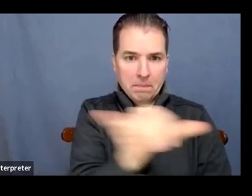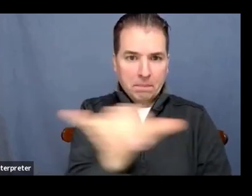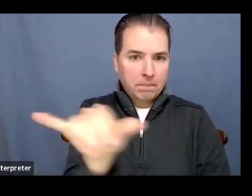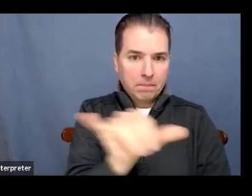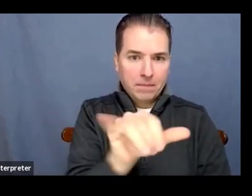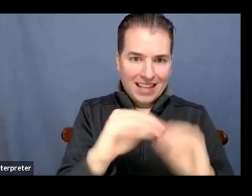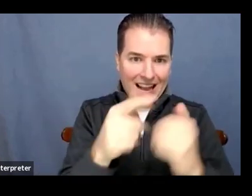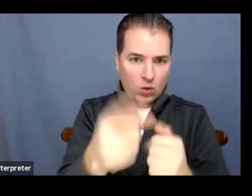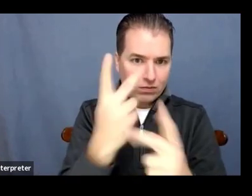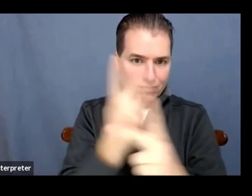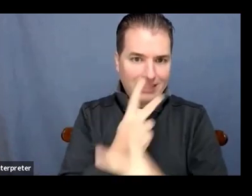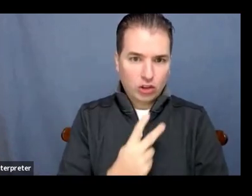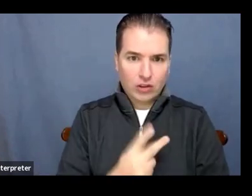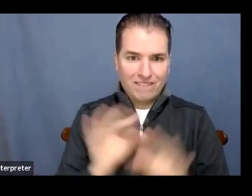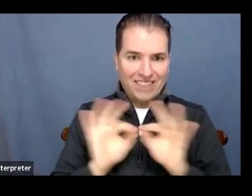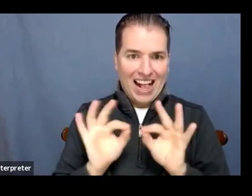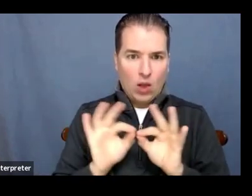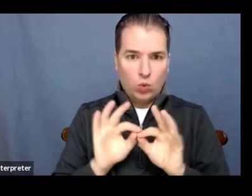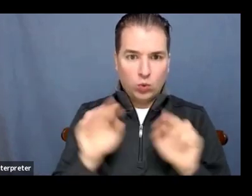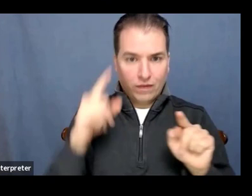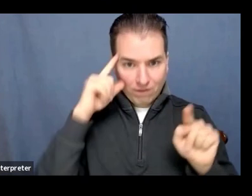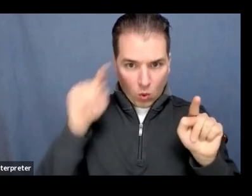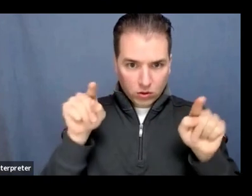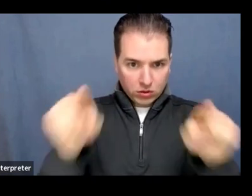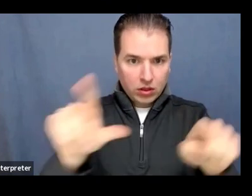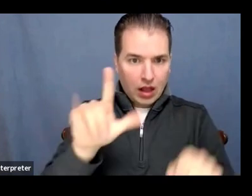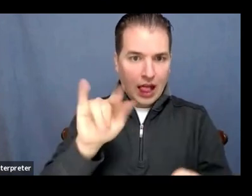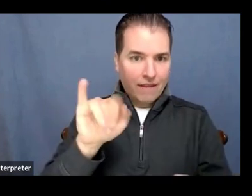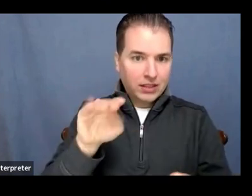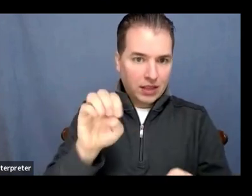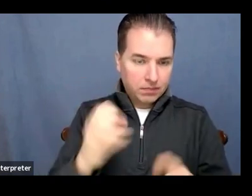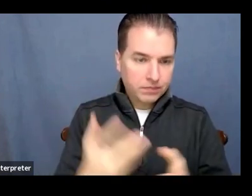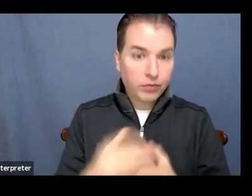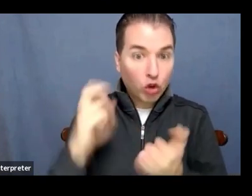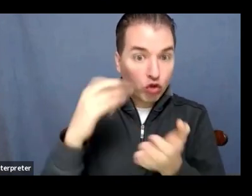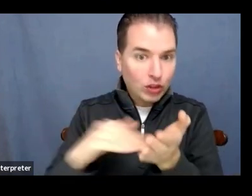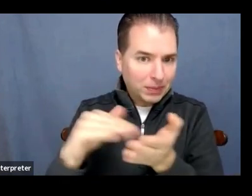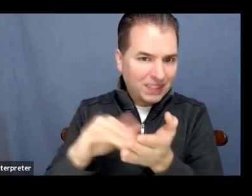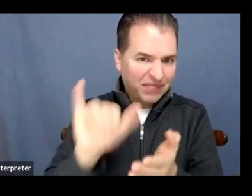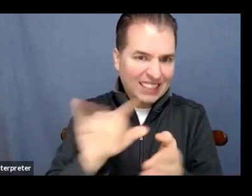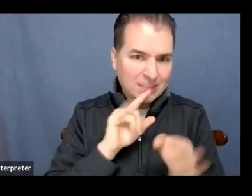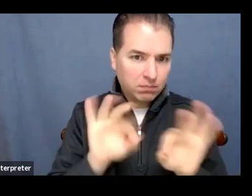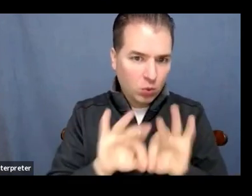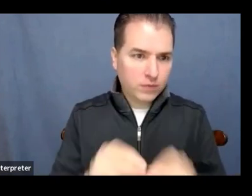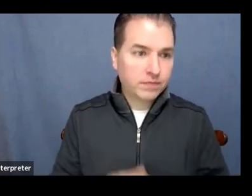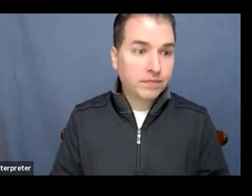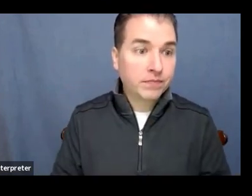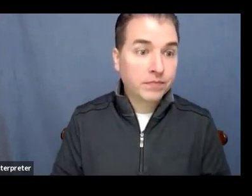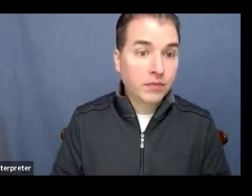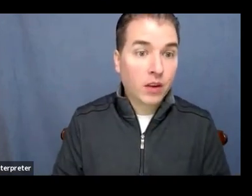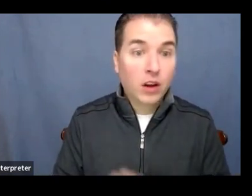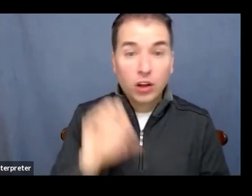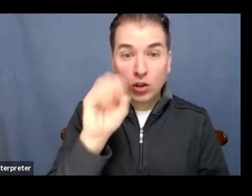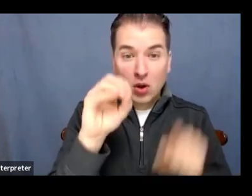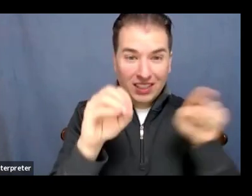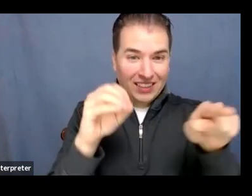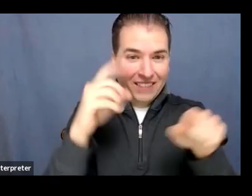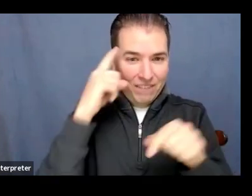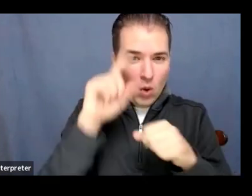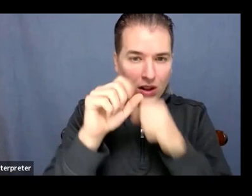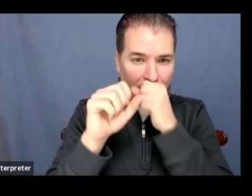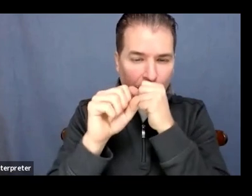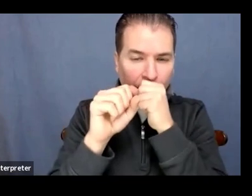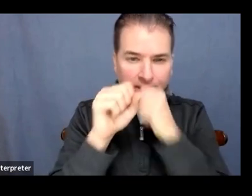these metrics. So we're going to start out, we're going to take a look at Yum Froyo here,